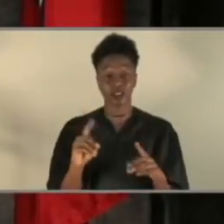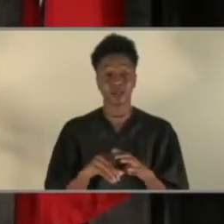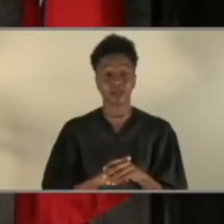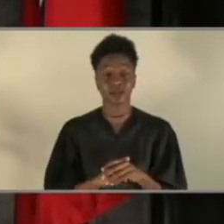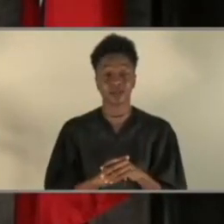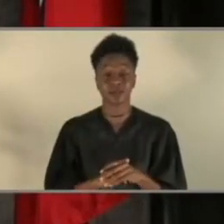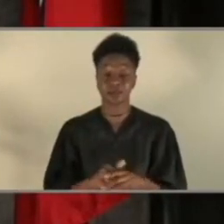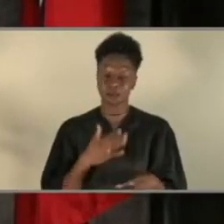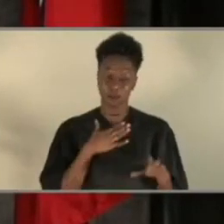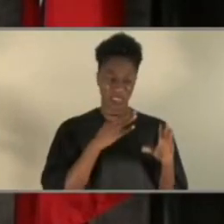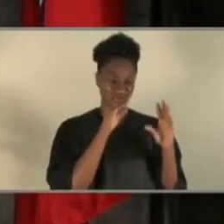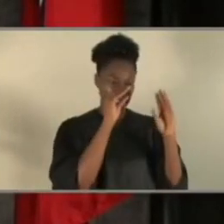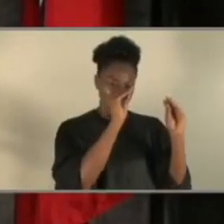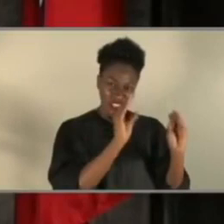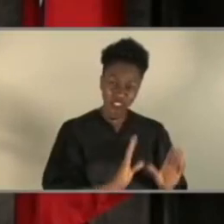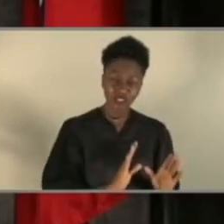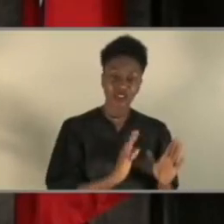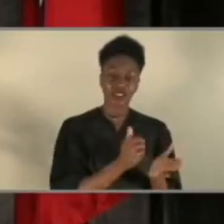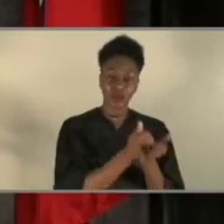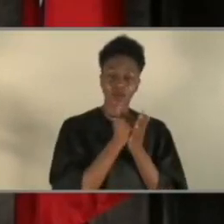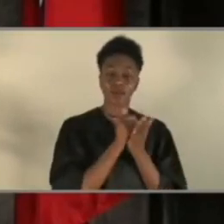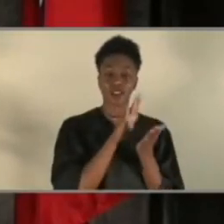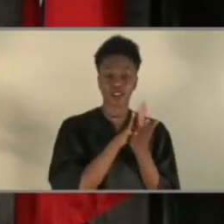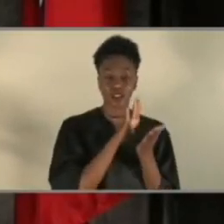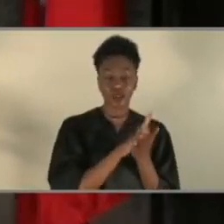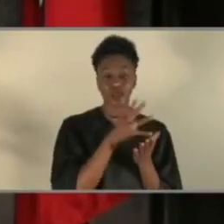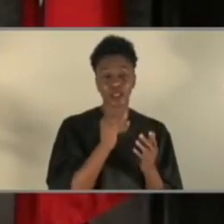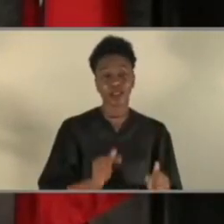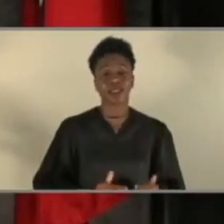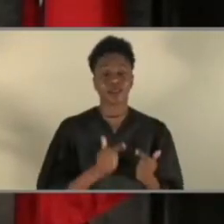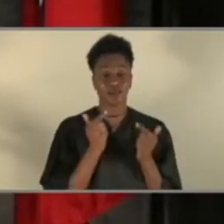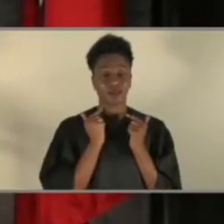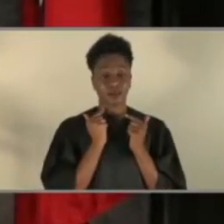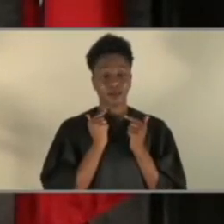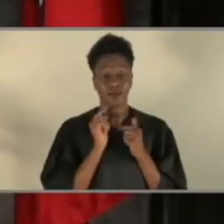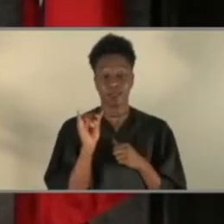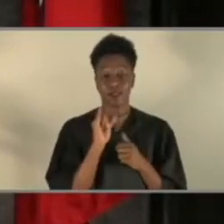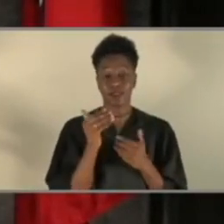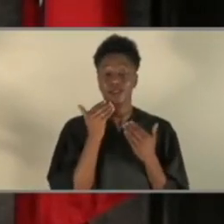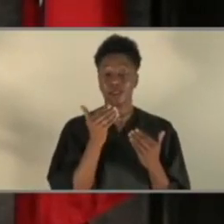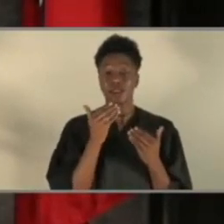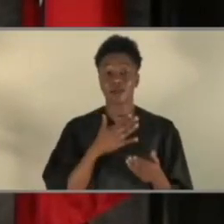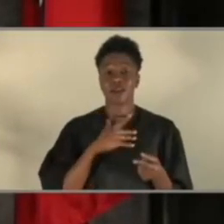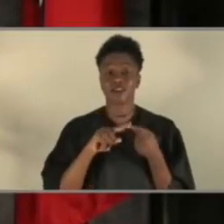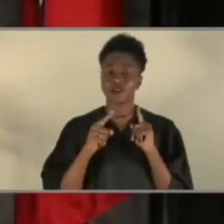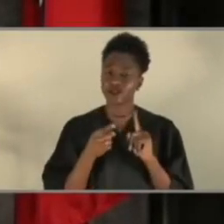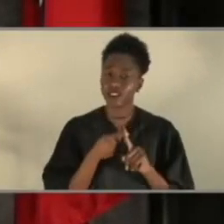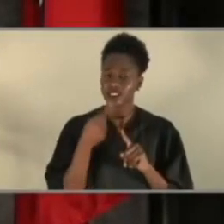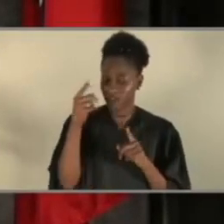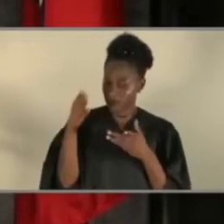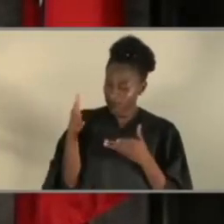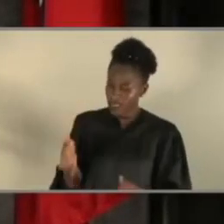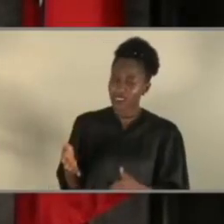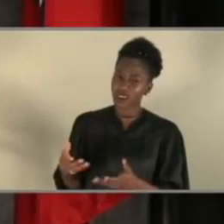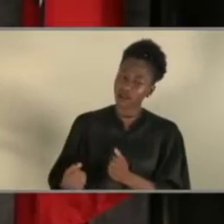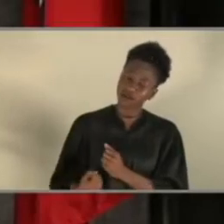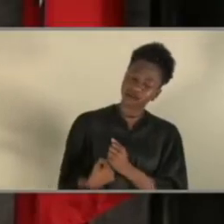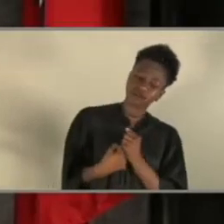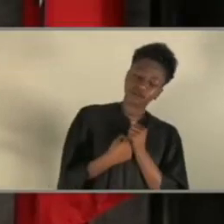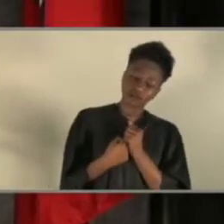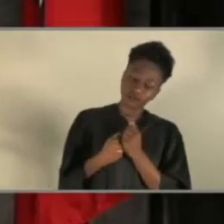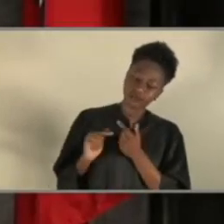I also thank my teachers for helping me in school and in life. I would also like to thank my friends for being there for me along this journey.